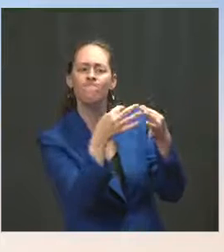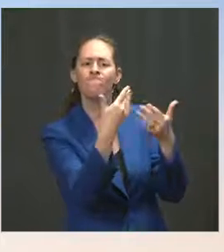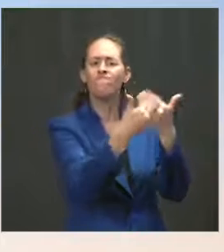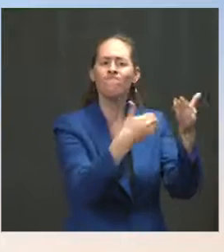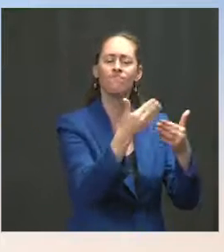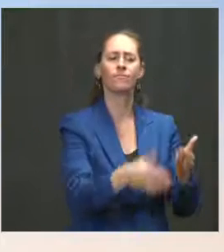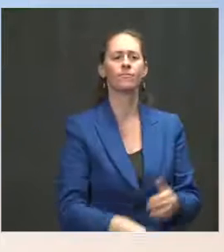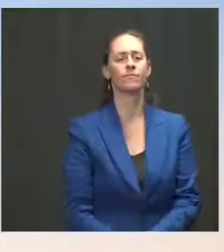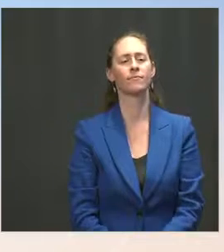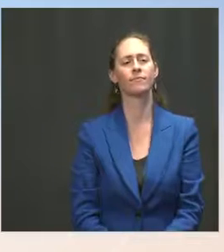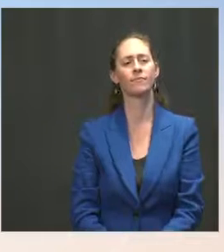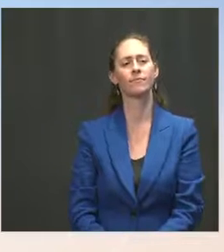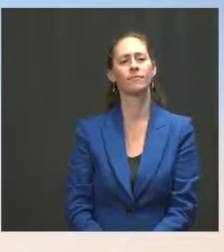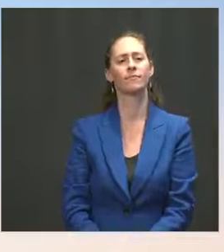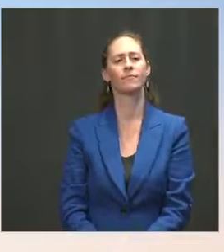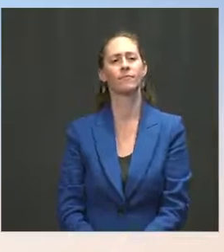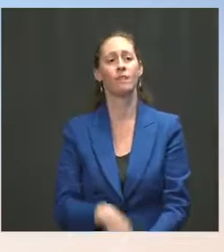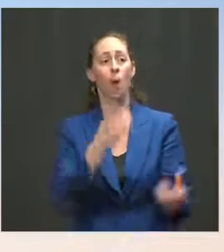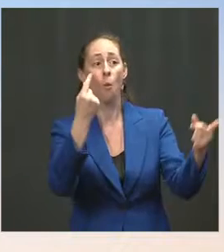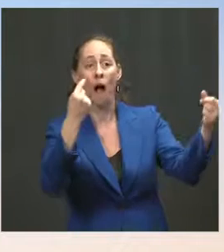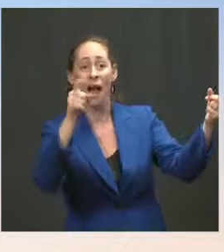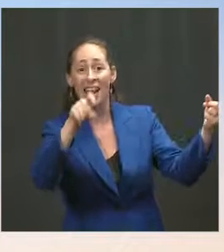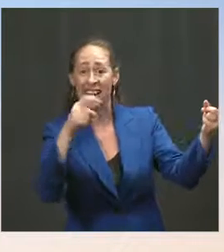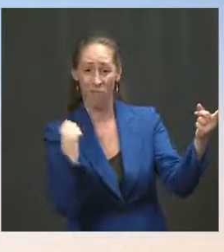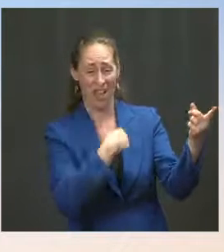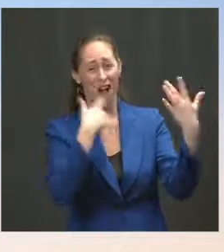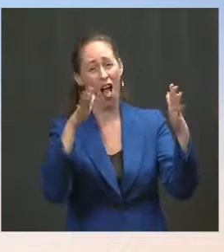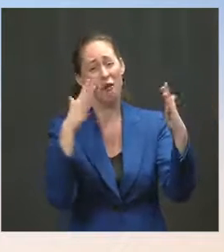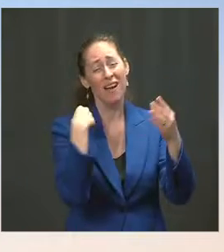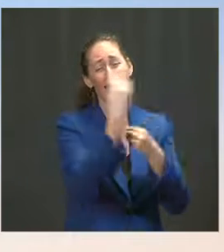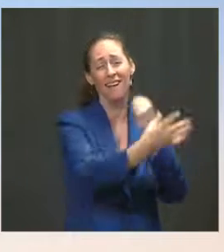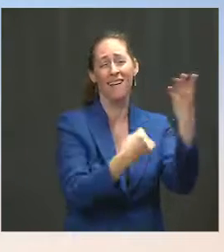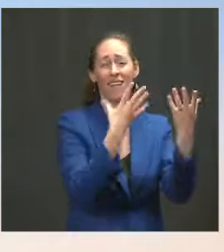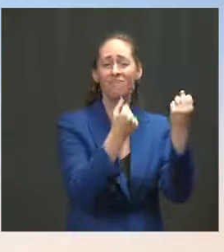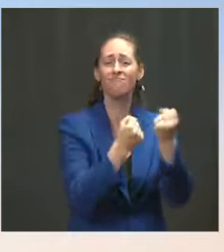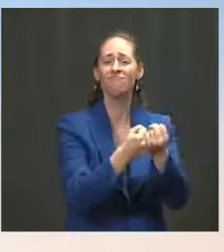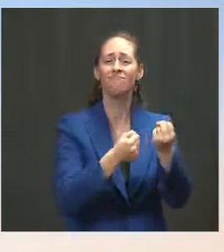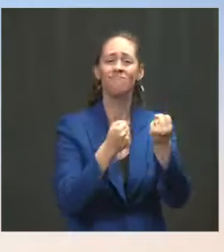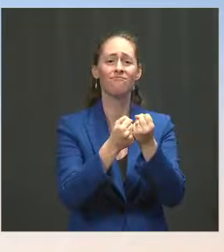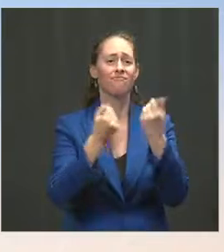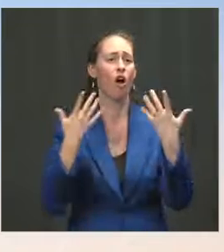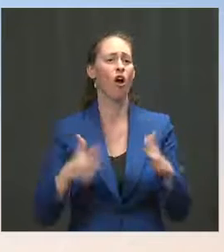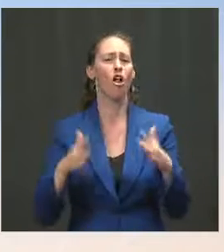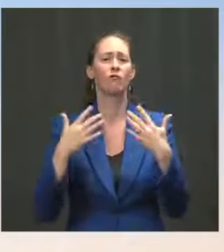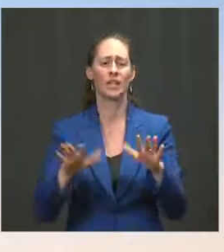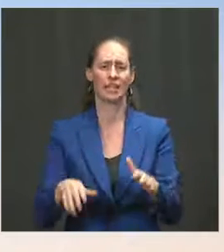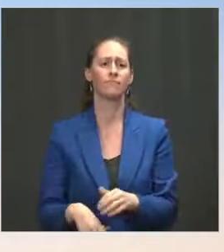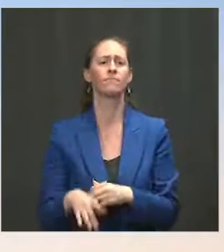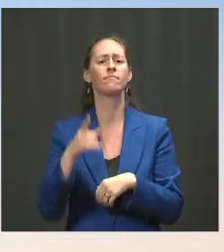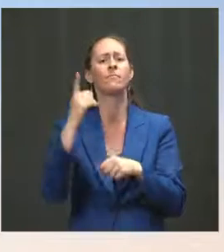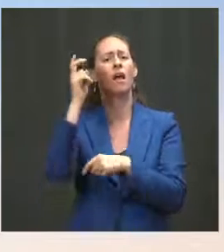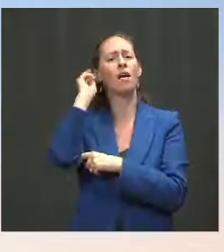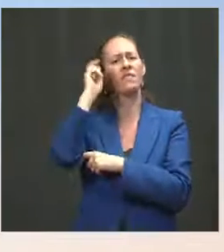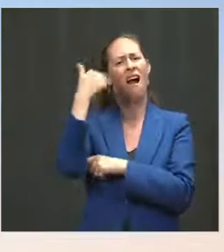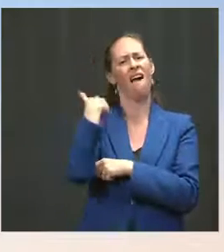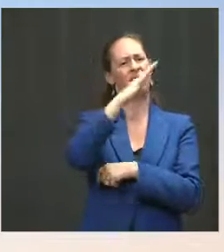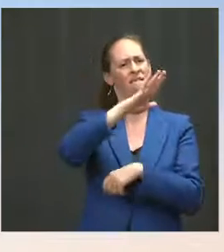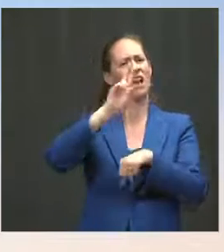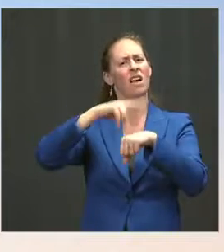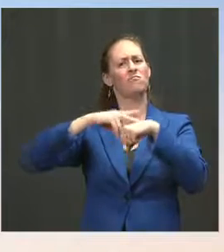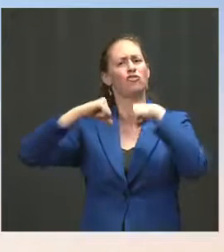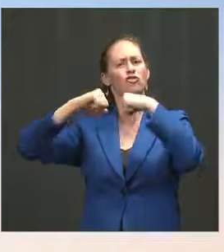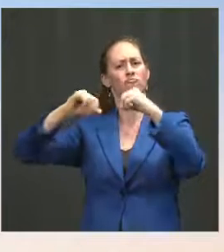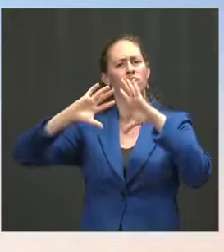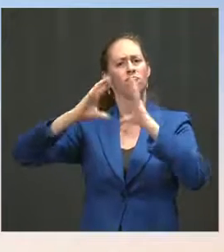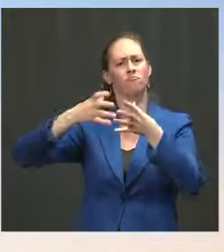larger point here is ultimately the Afghan National Security Defense Forces have the equipment, numbers, and training to fight back. They have what they